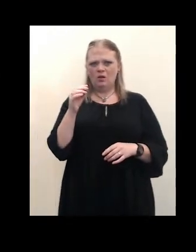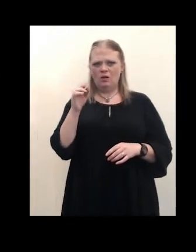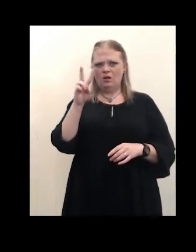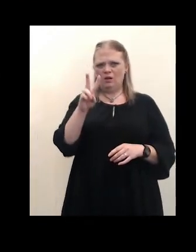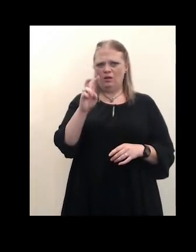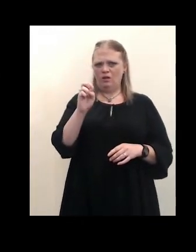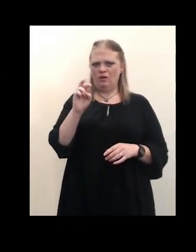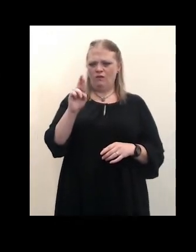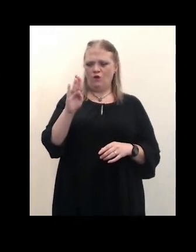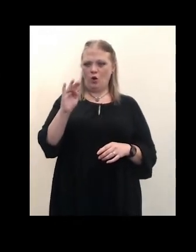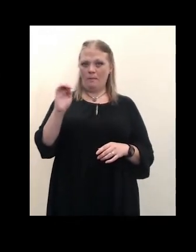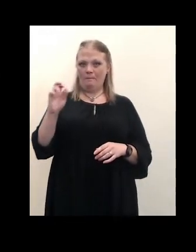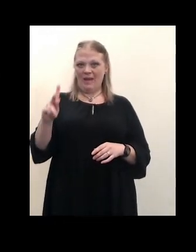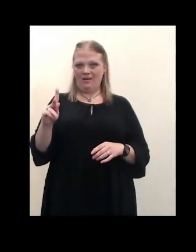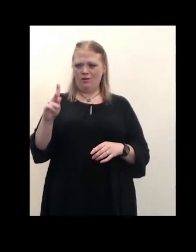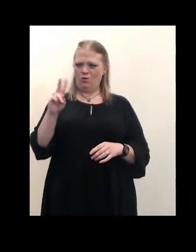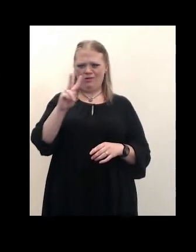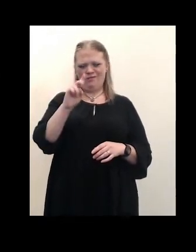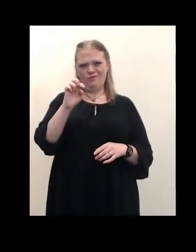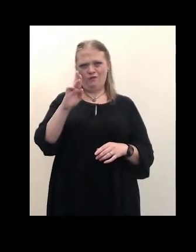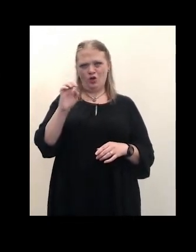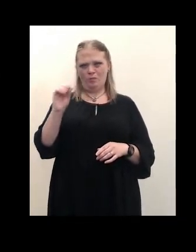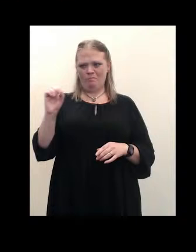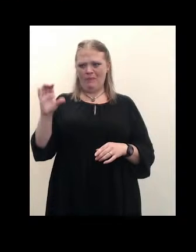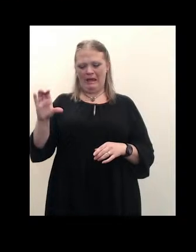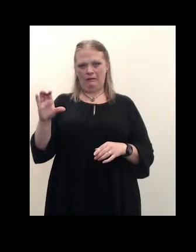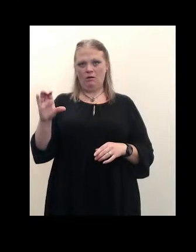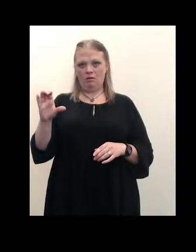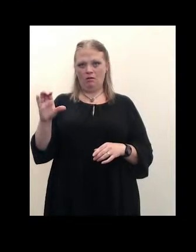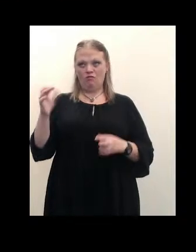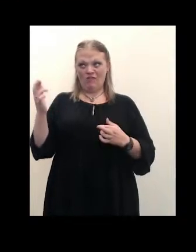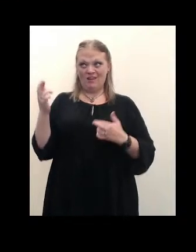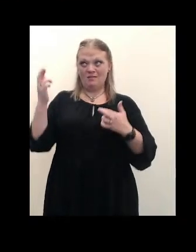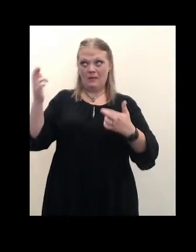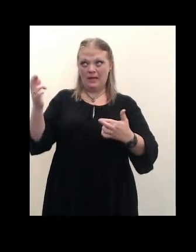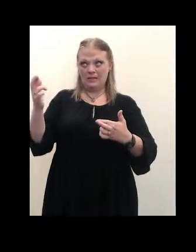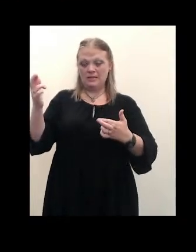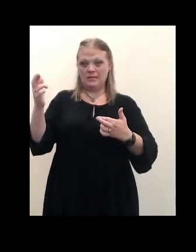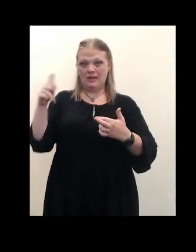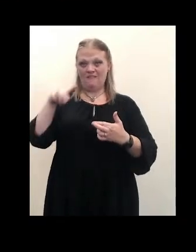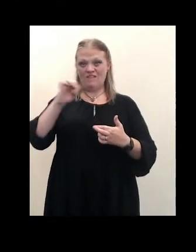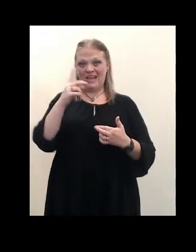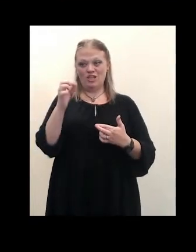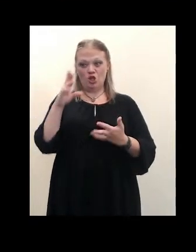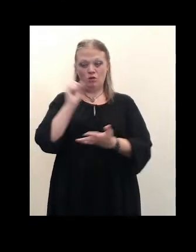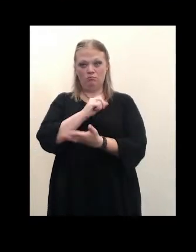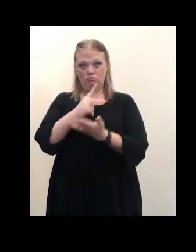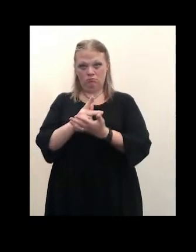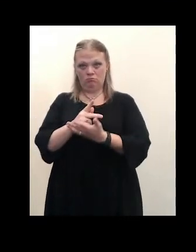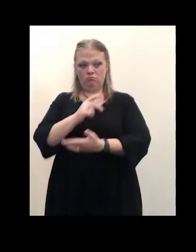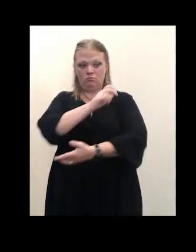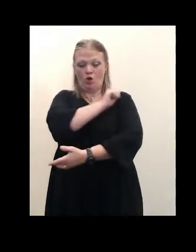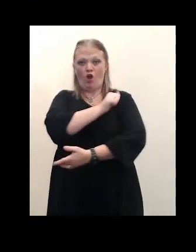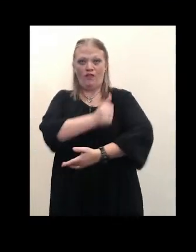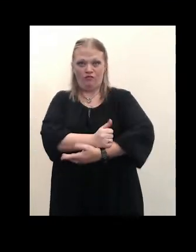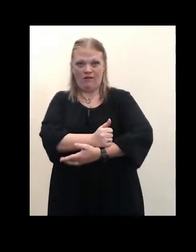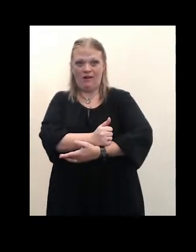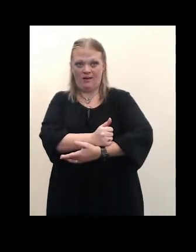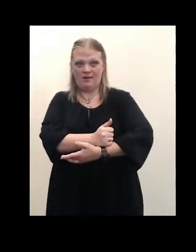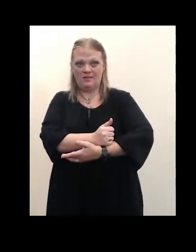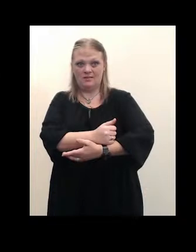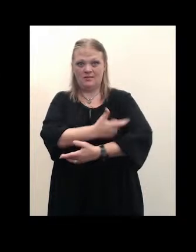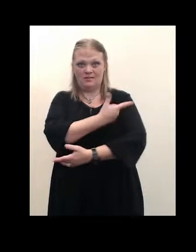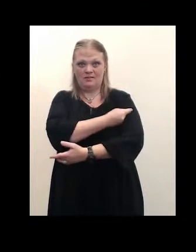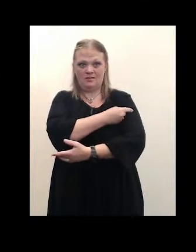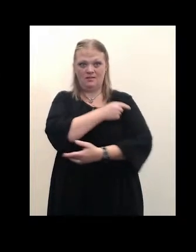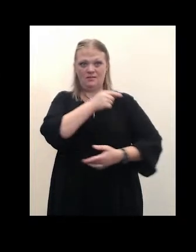recommended that the FDA authorize the Pfizer vaccine for the 5 to 11-year-olds. So we're hoping that the FDA goes through